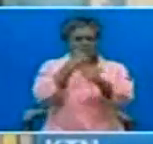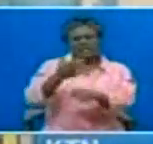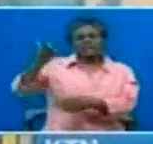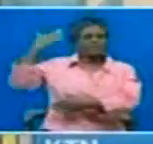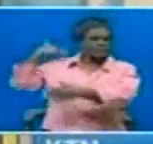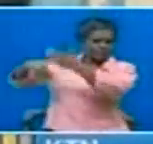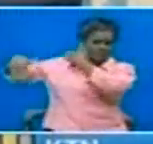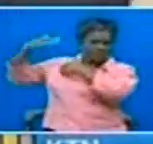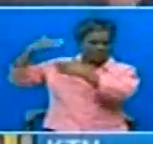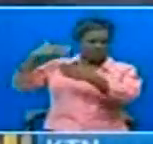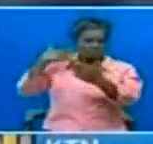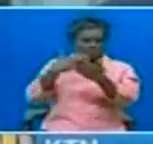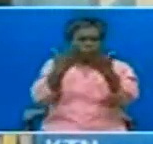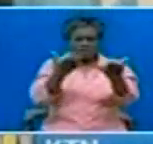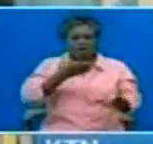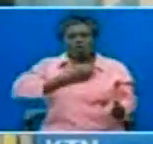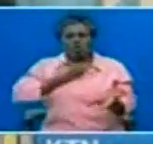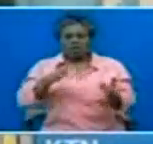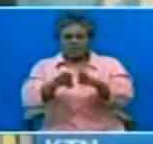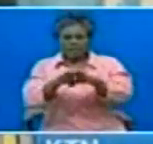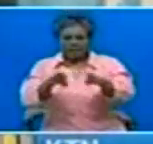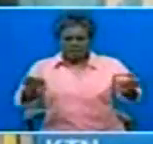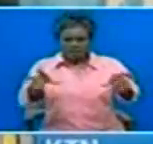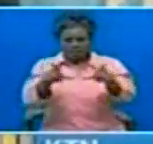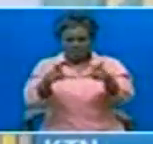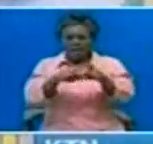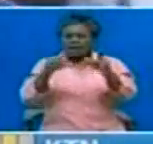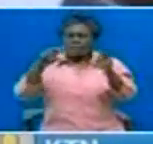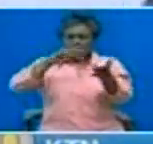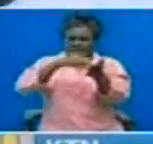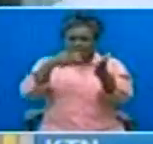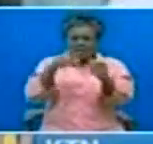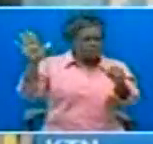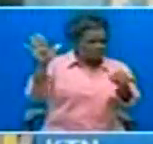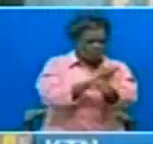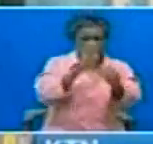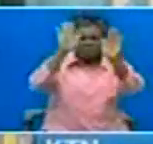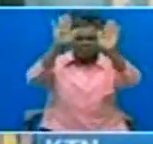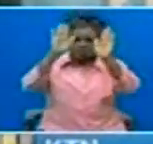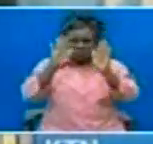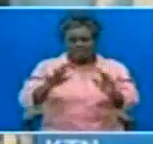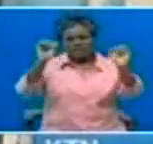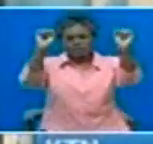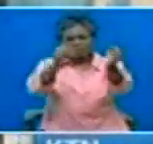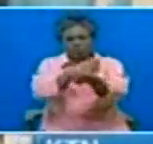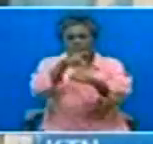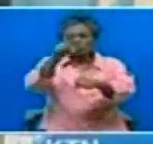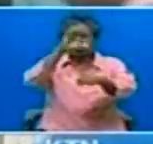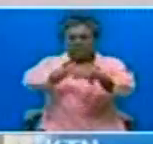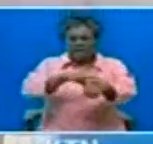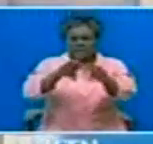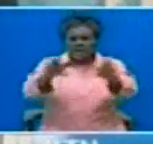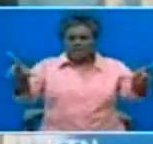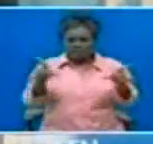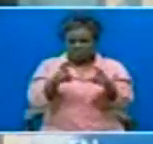samani, hadi miliki ya shamba ambayo ni title, ilikuwa wa maana sana sababu hakuna vile kungetokea title deed ingine